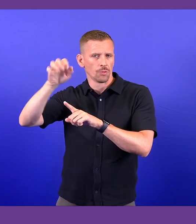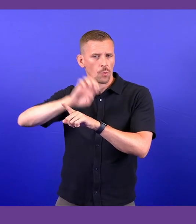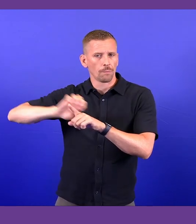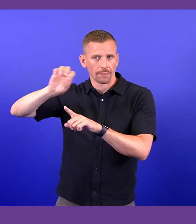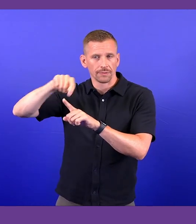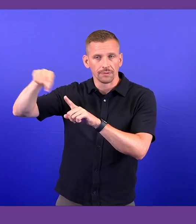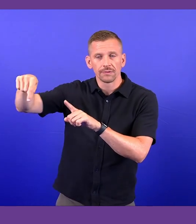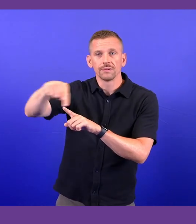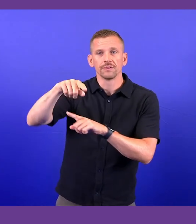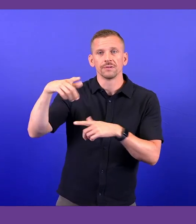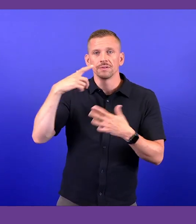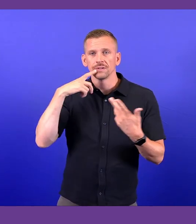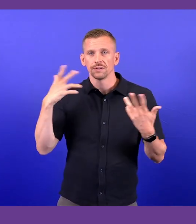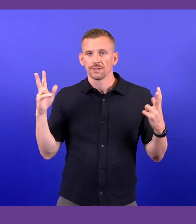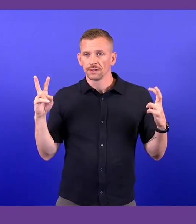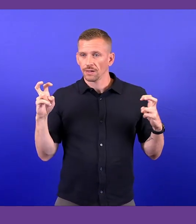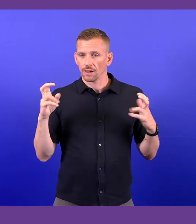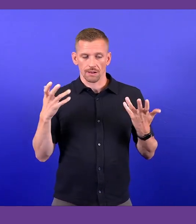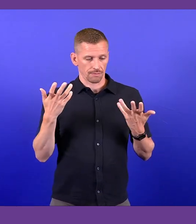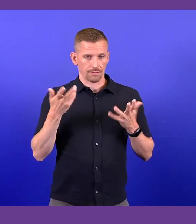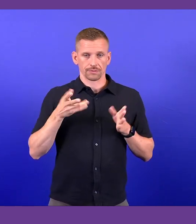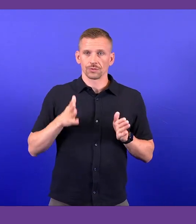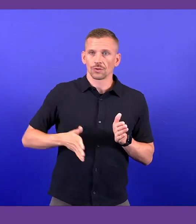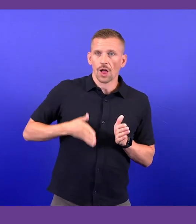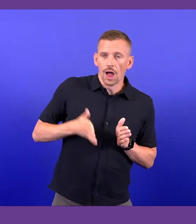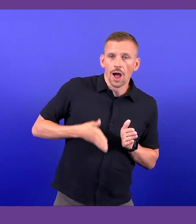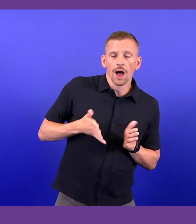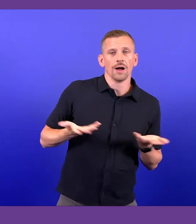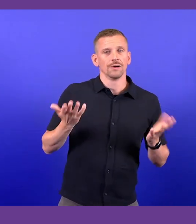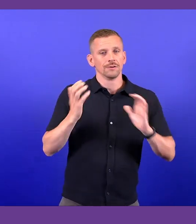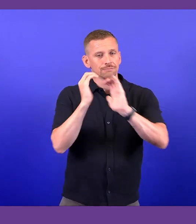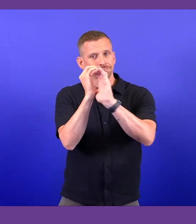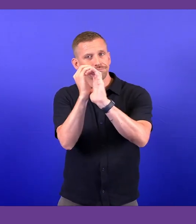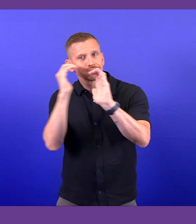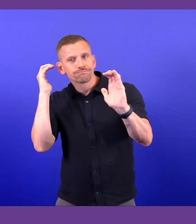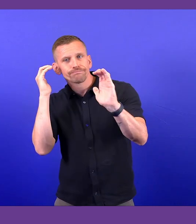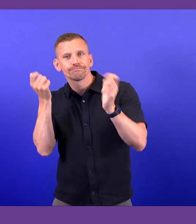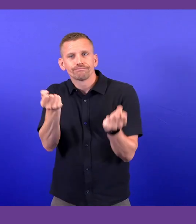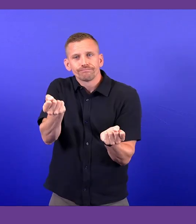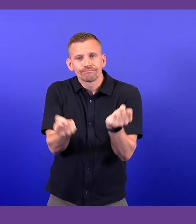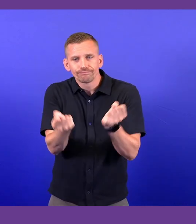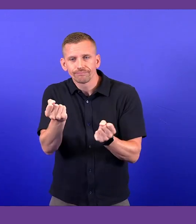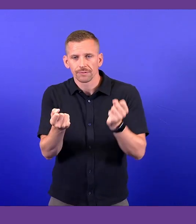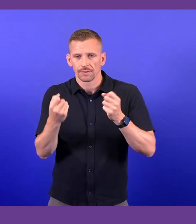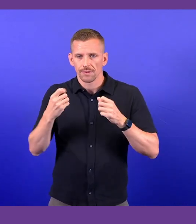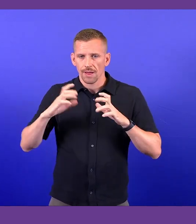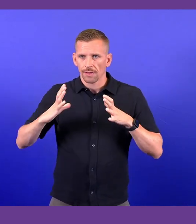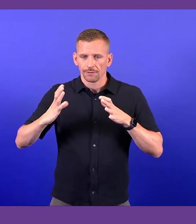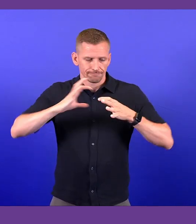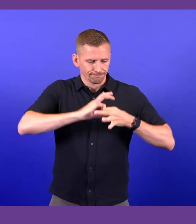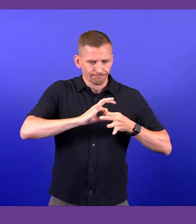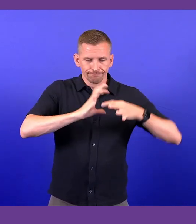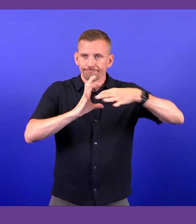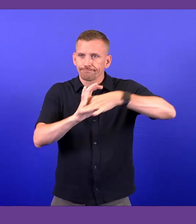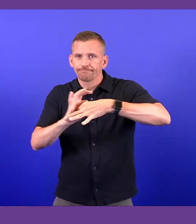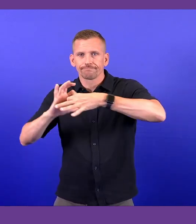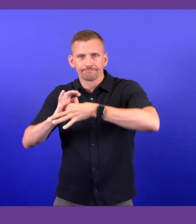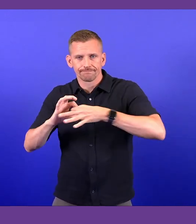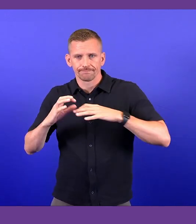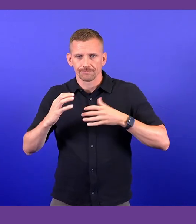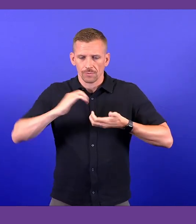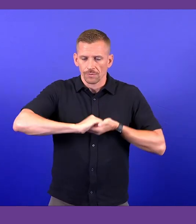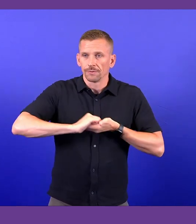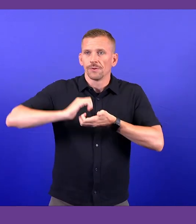bus stop infrastructure and the operations. In other